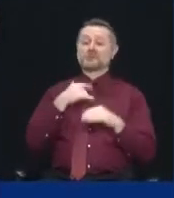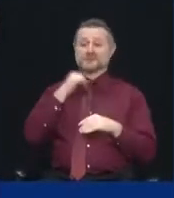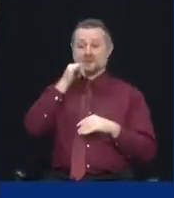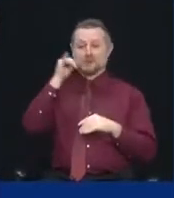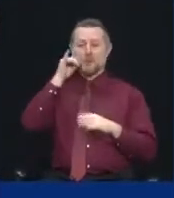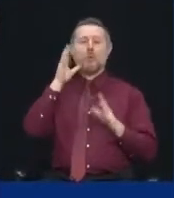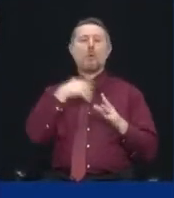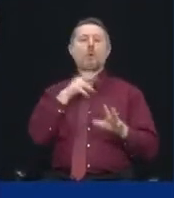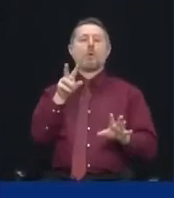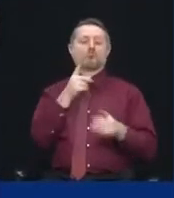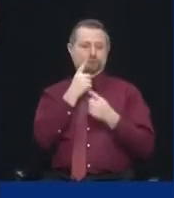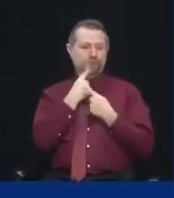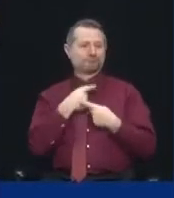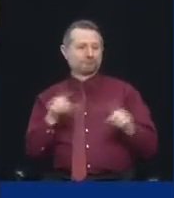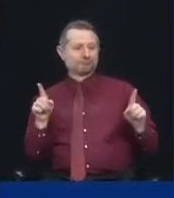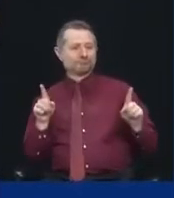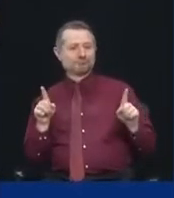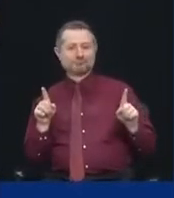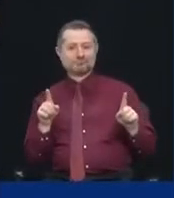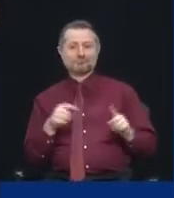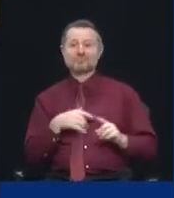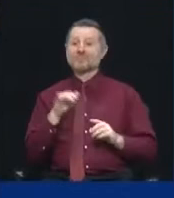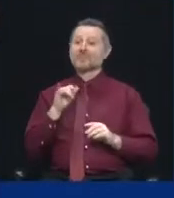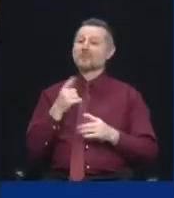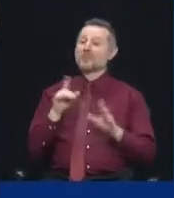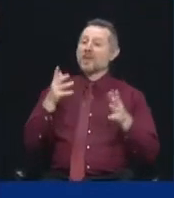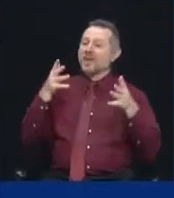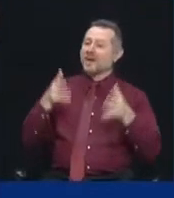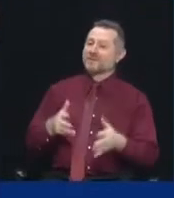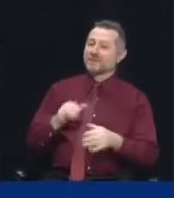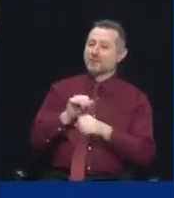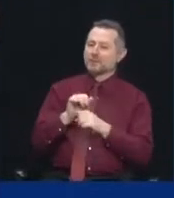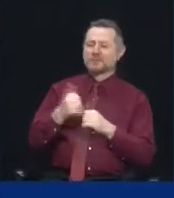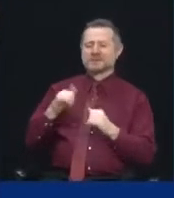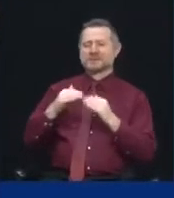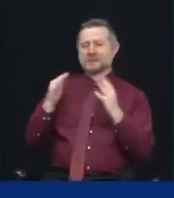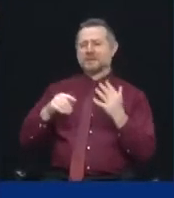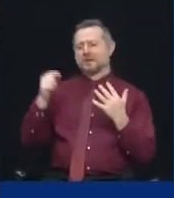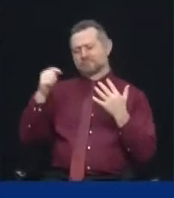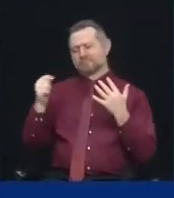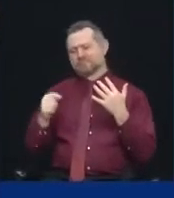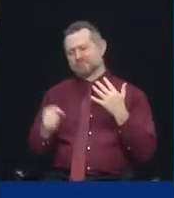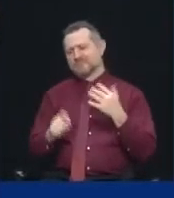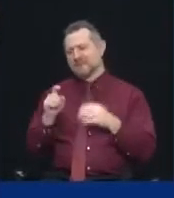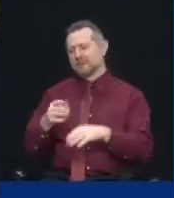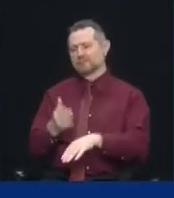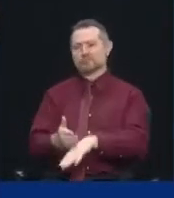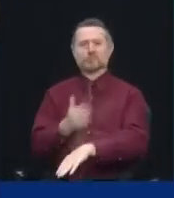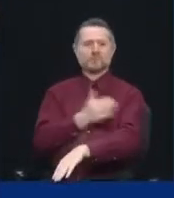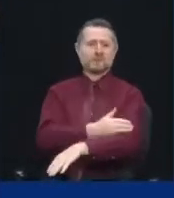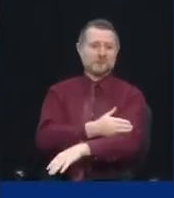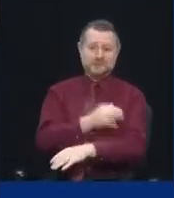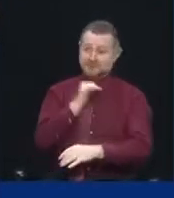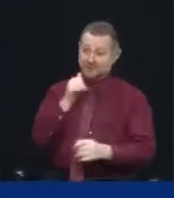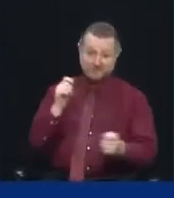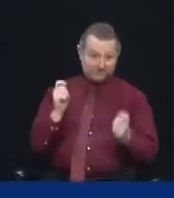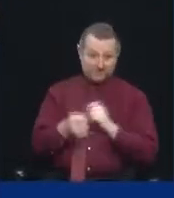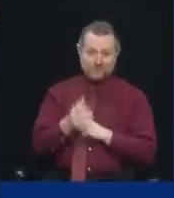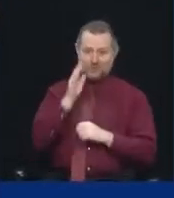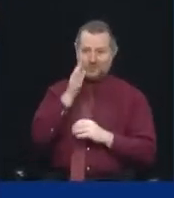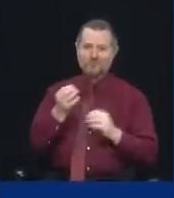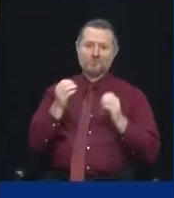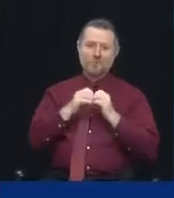Floyd. But until we change the system, there will be another. And another, and another. Today, we're at the Yonkers